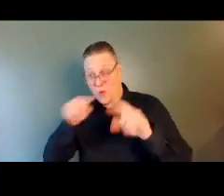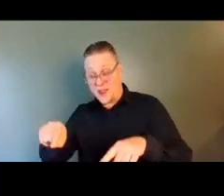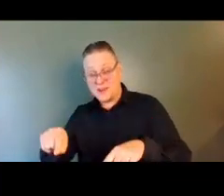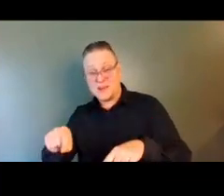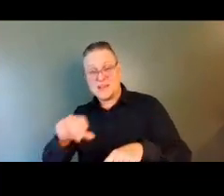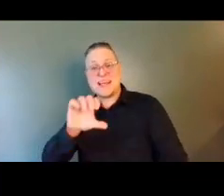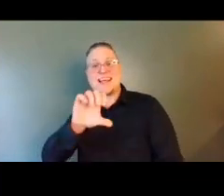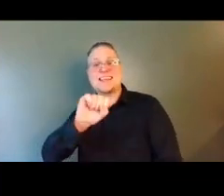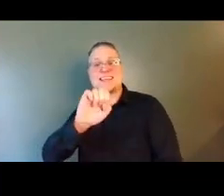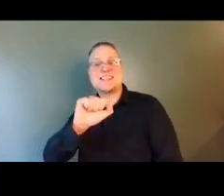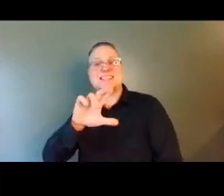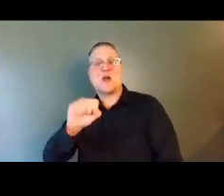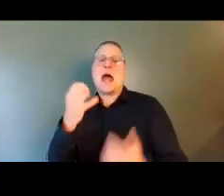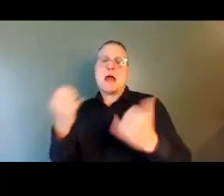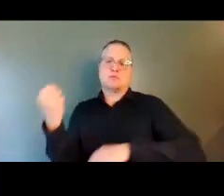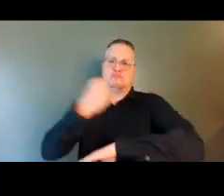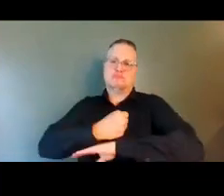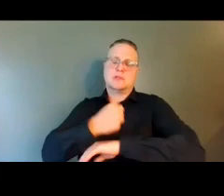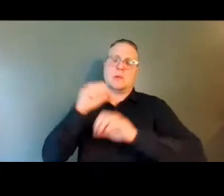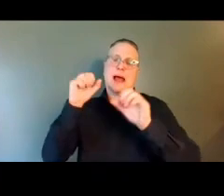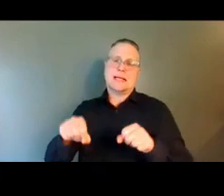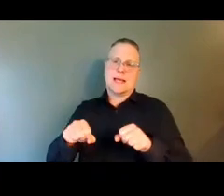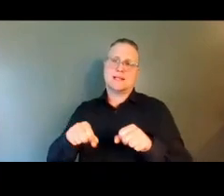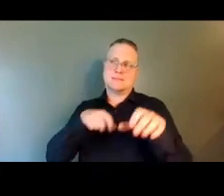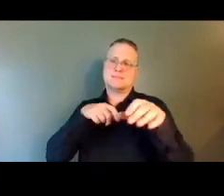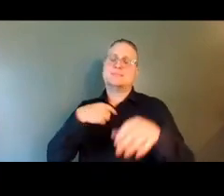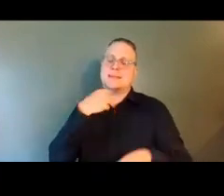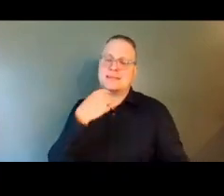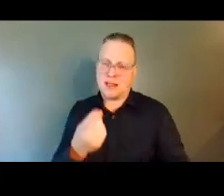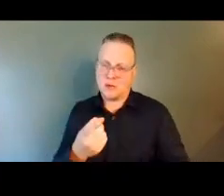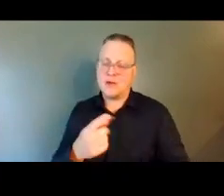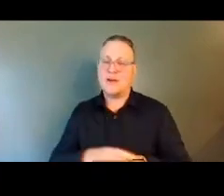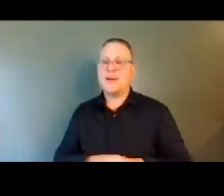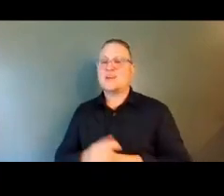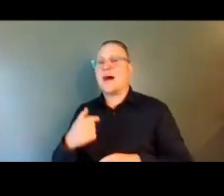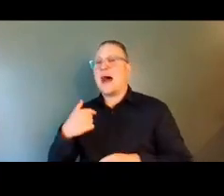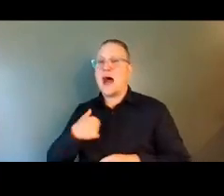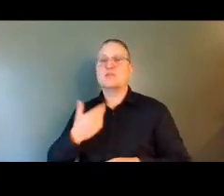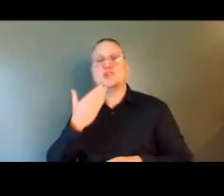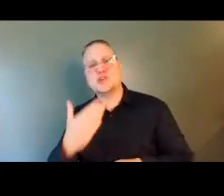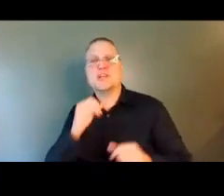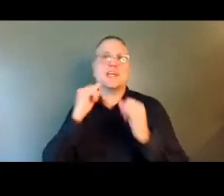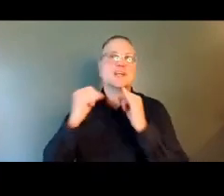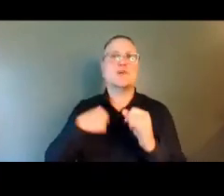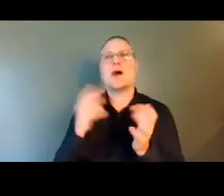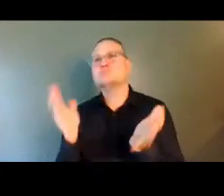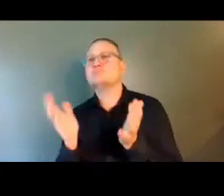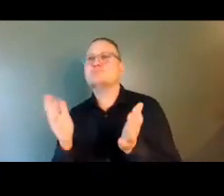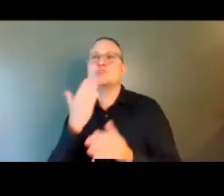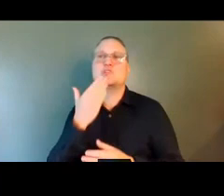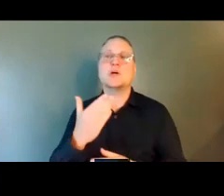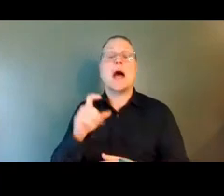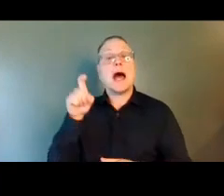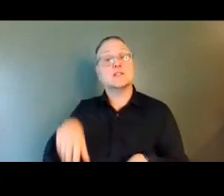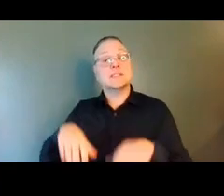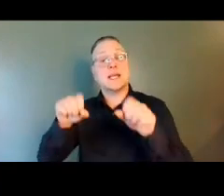and I did really well. And then they said you had to do the Sears test. And I went in with another woman who I